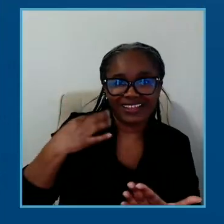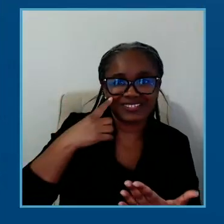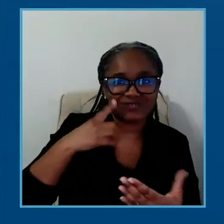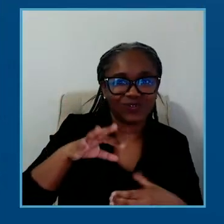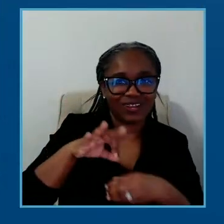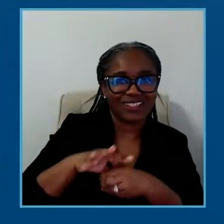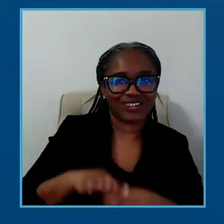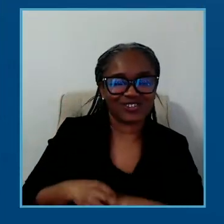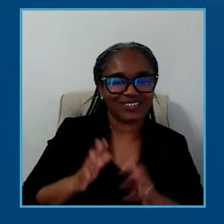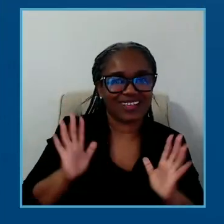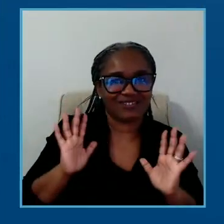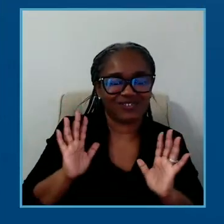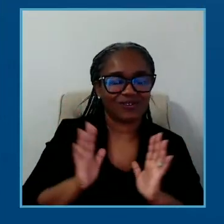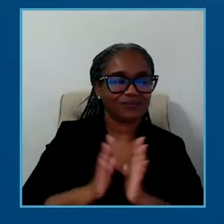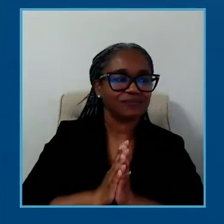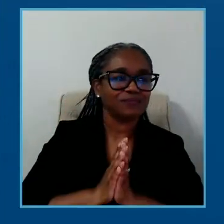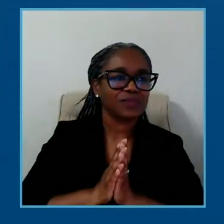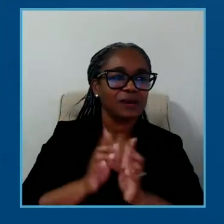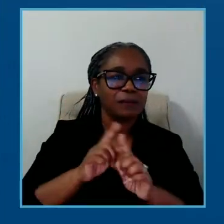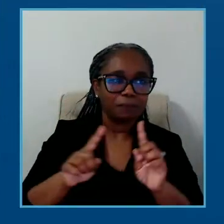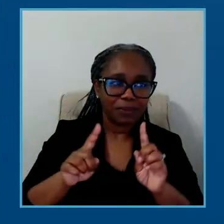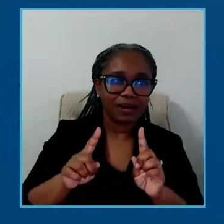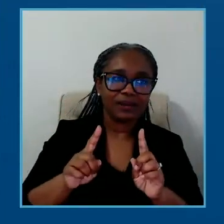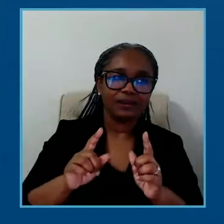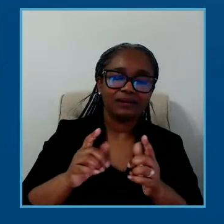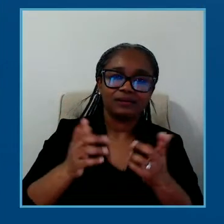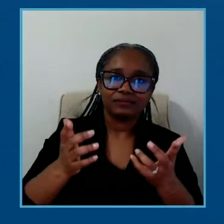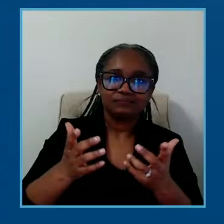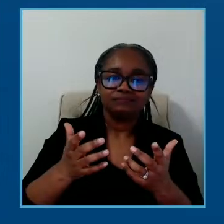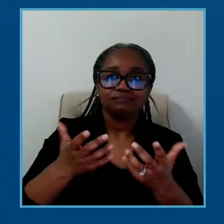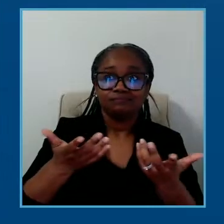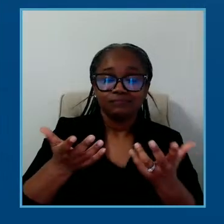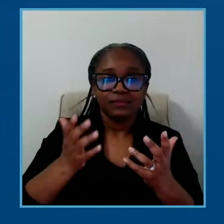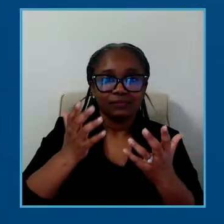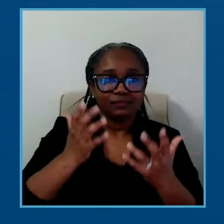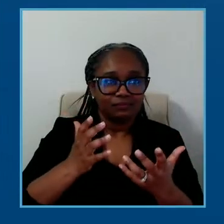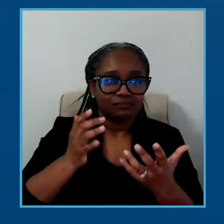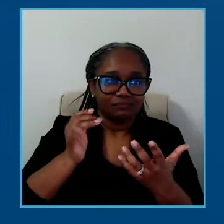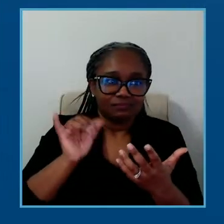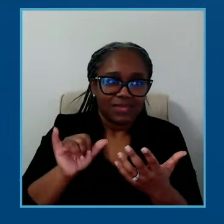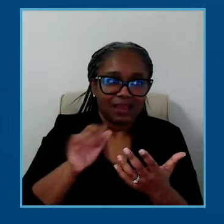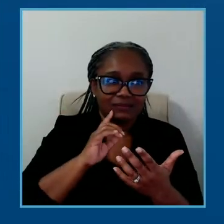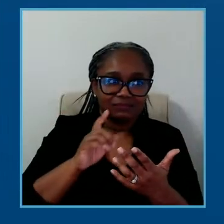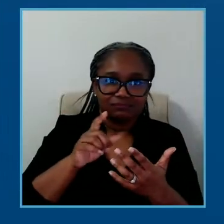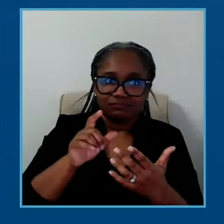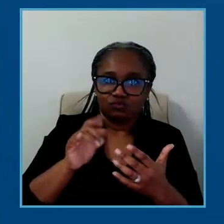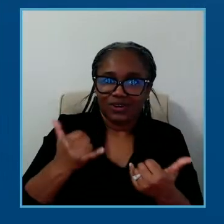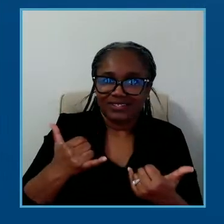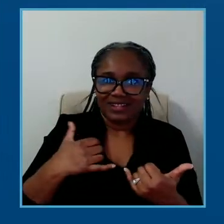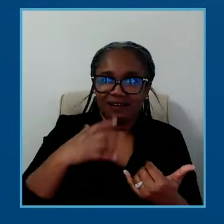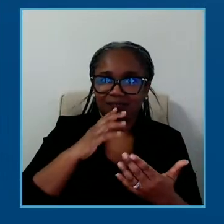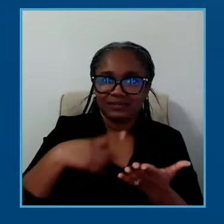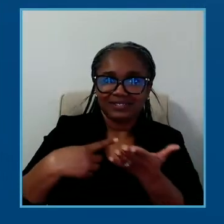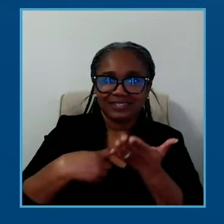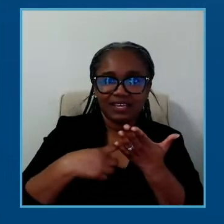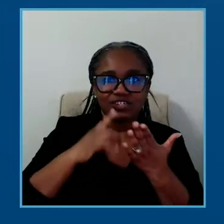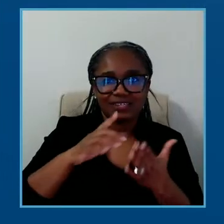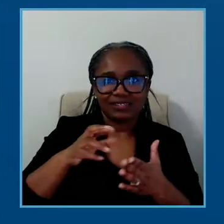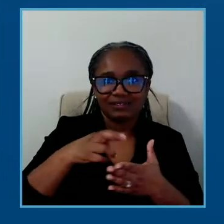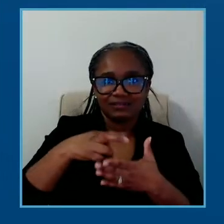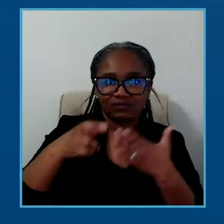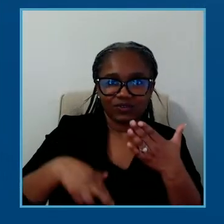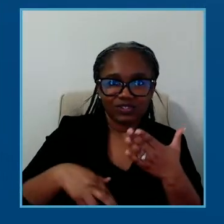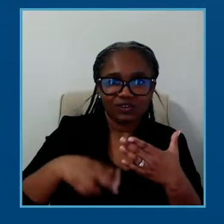was conducted was according to the rules of procedure that was adopted by the DNC's Rules and Bylaws Committee. Those rules were